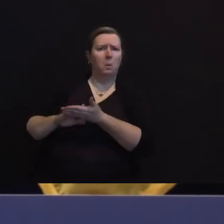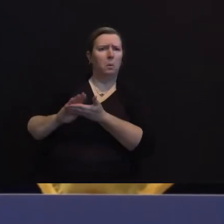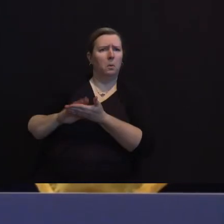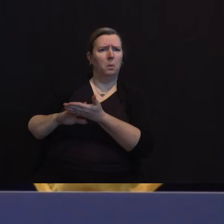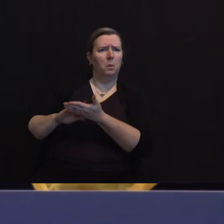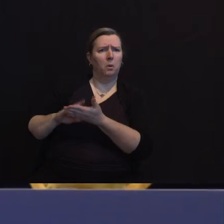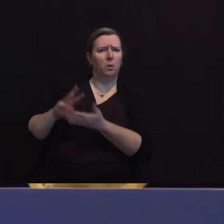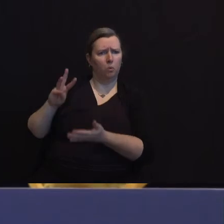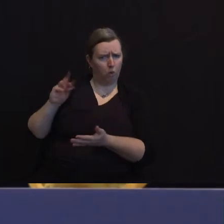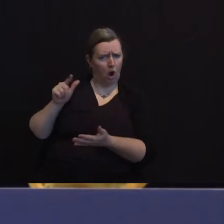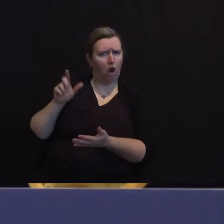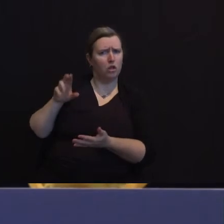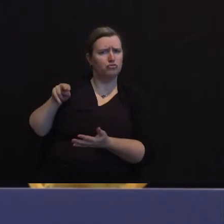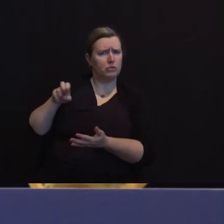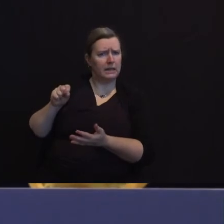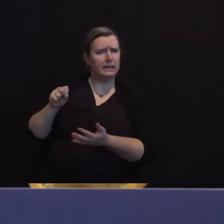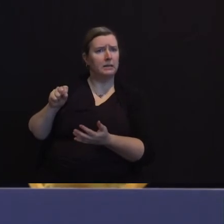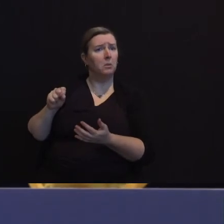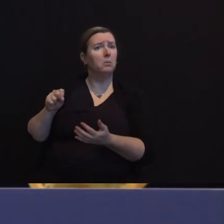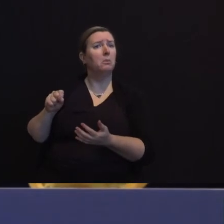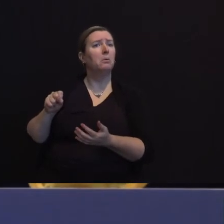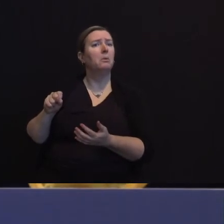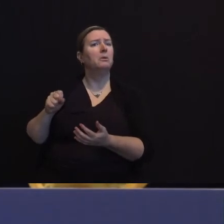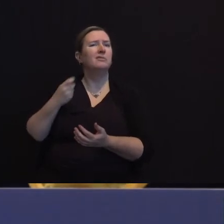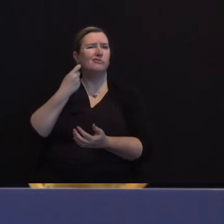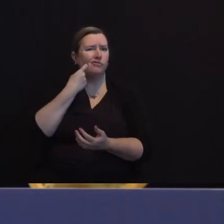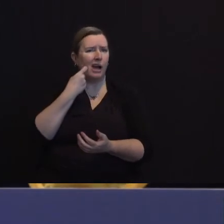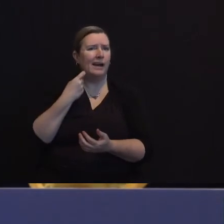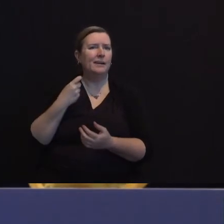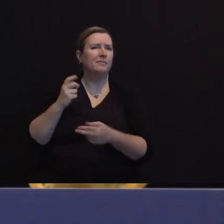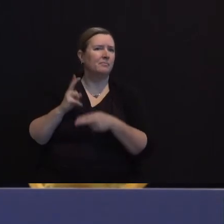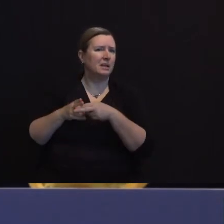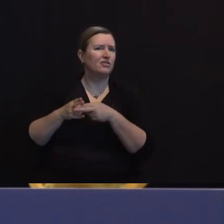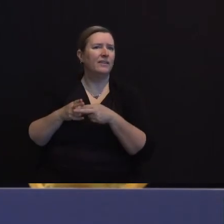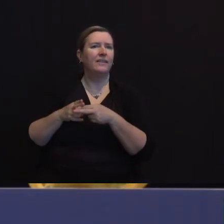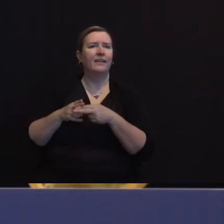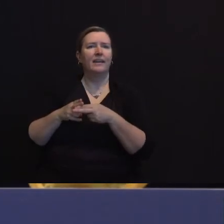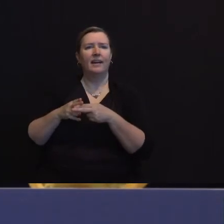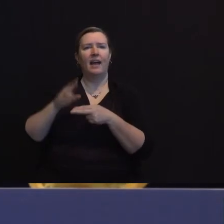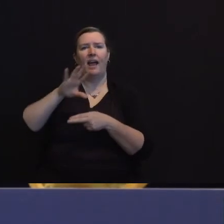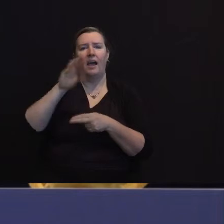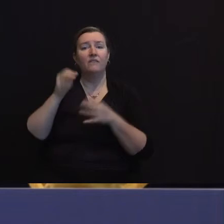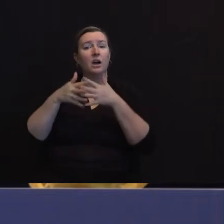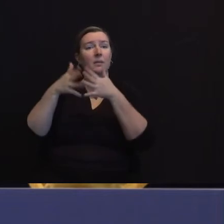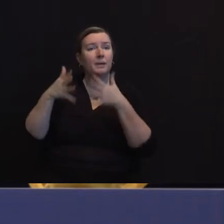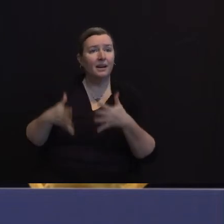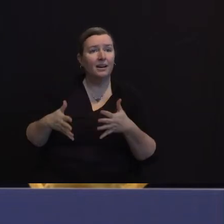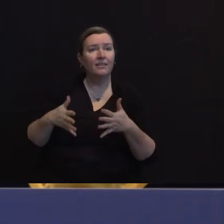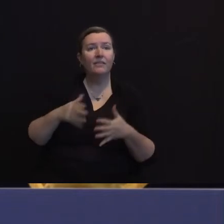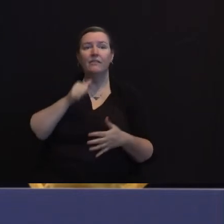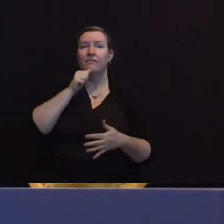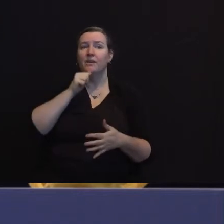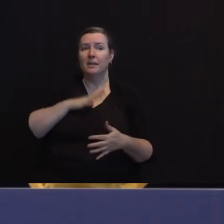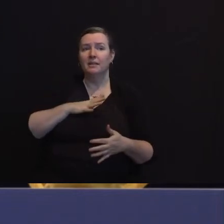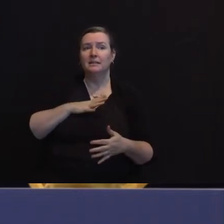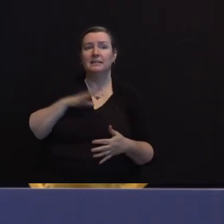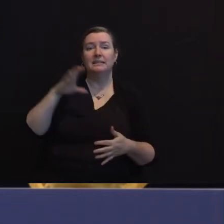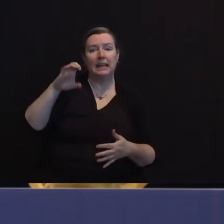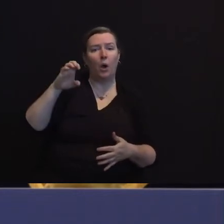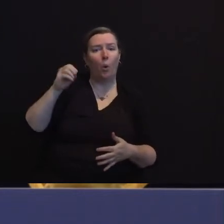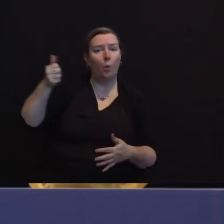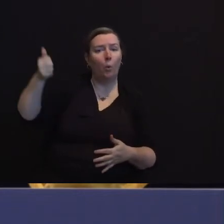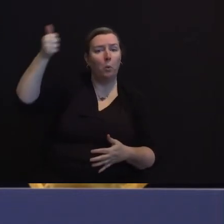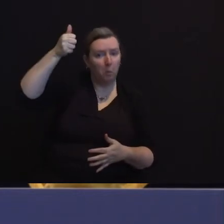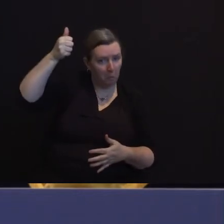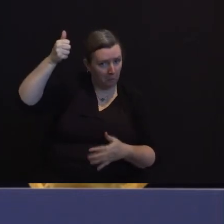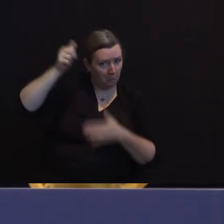balls and strikes as we see them. They've just named the first African-American female CEO in their company's history. And sadly, one of the very